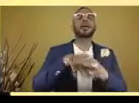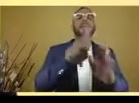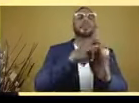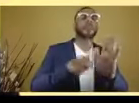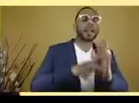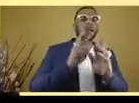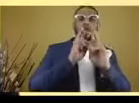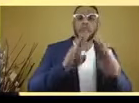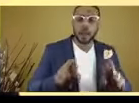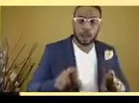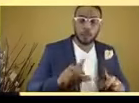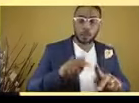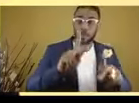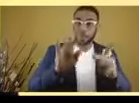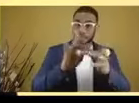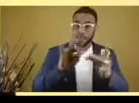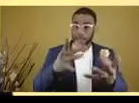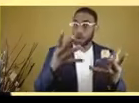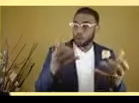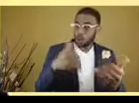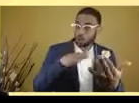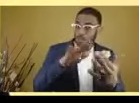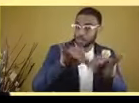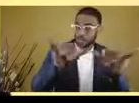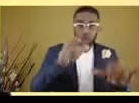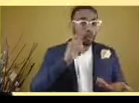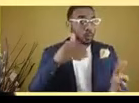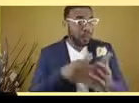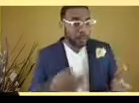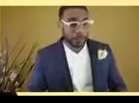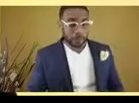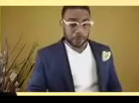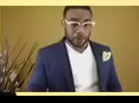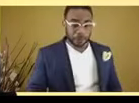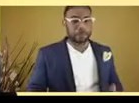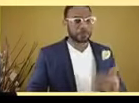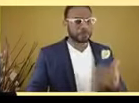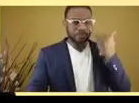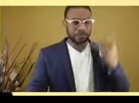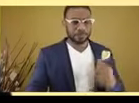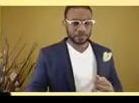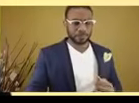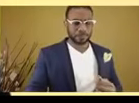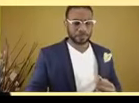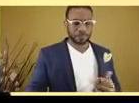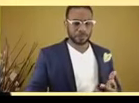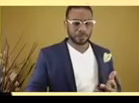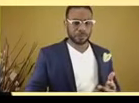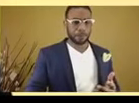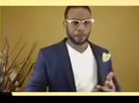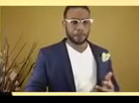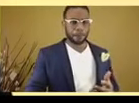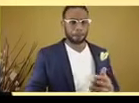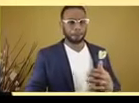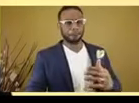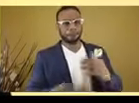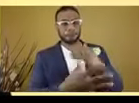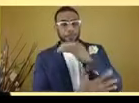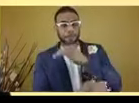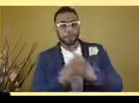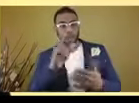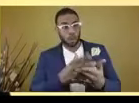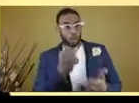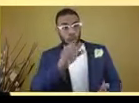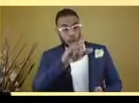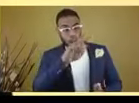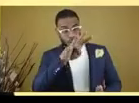response when people say that they want to address systemic racism. Take, for instance, this truth, poverty and low wealth numbers. 140 million